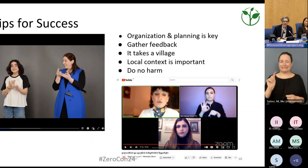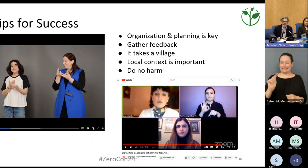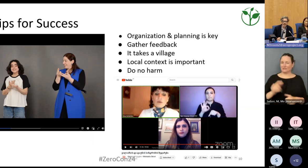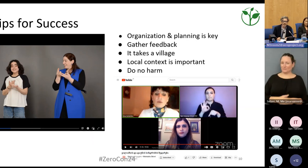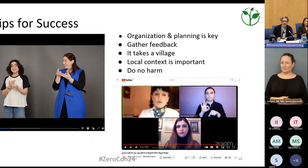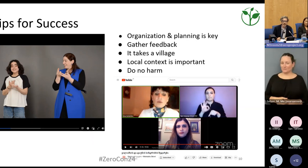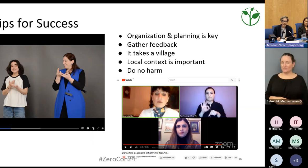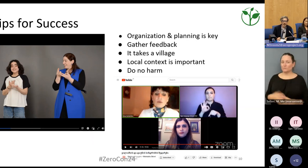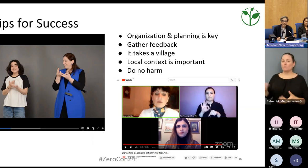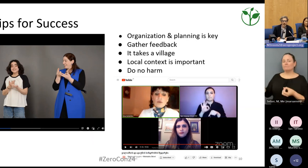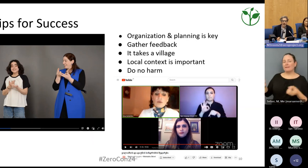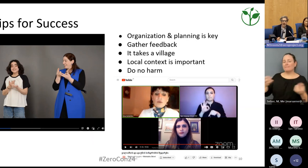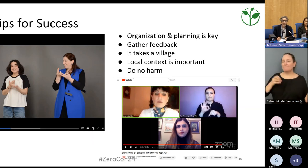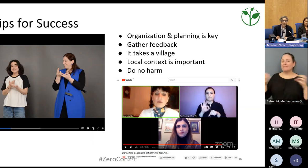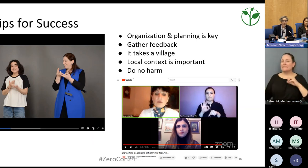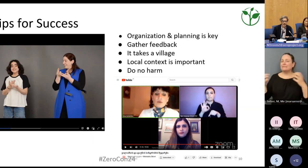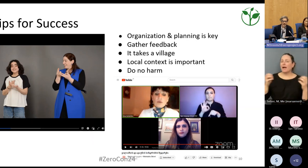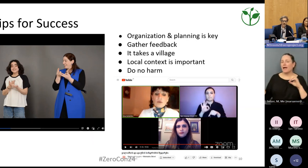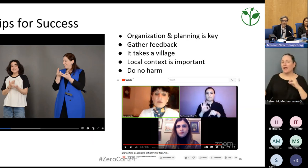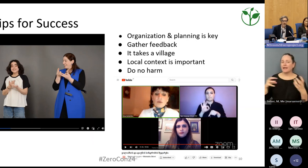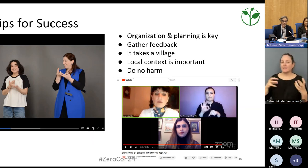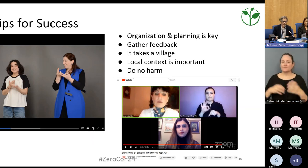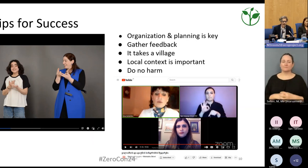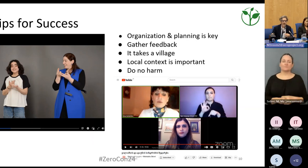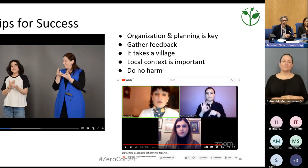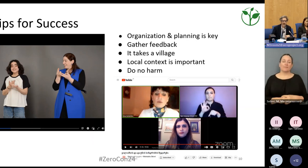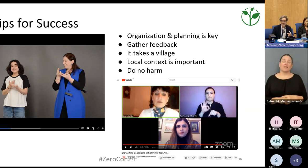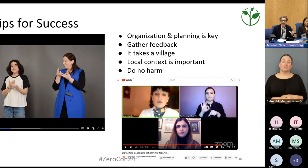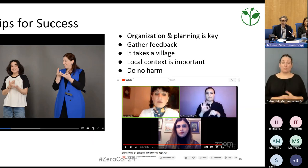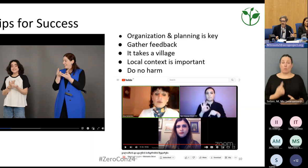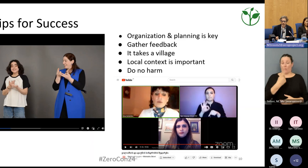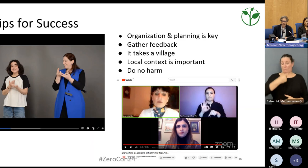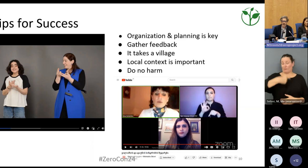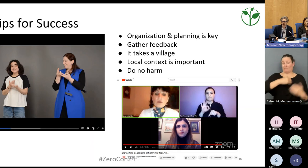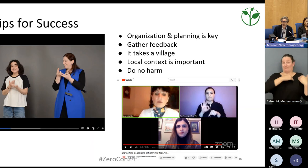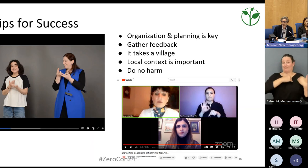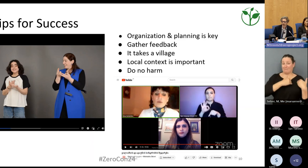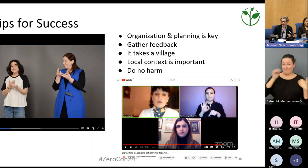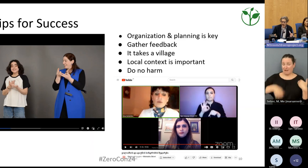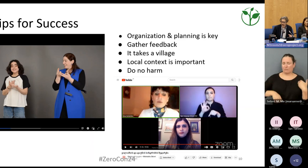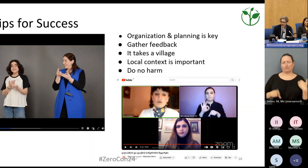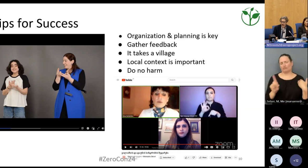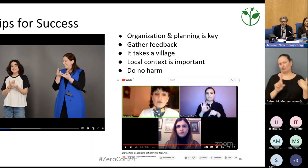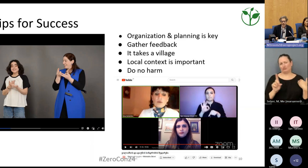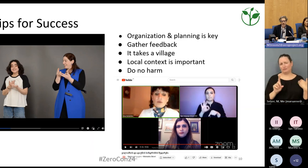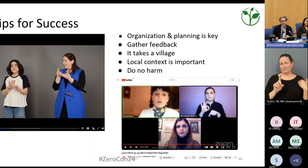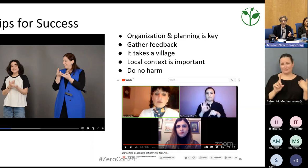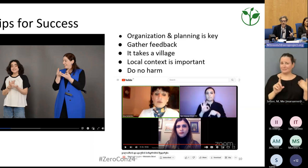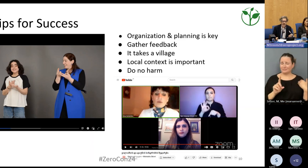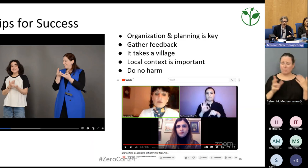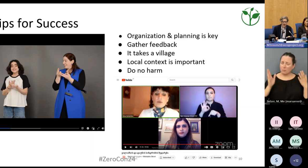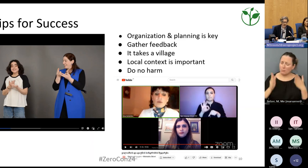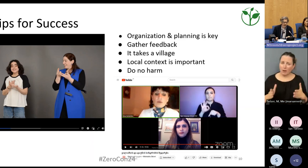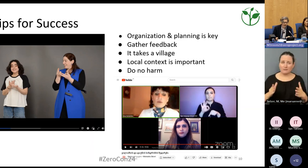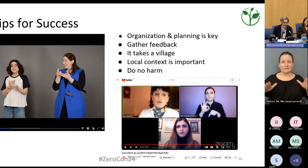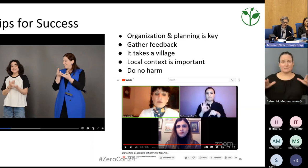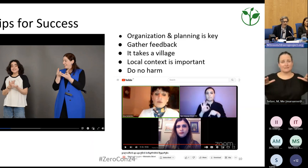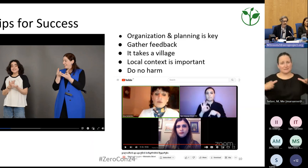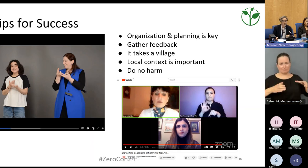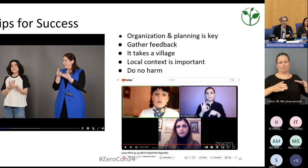one organization. And we realized very early that we needed to bring in experts that were outside of our purview. And so reaching out